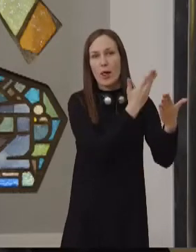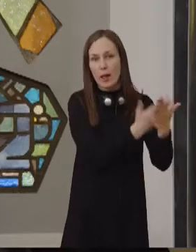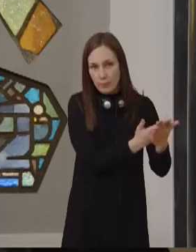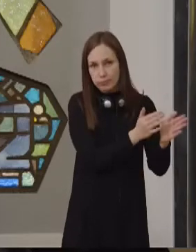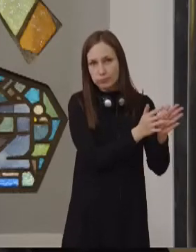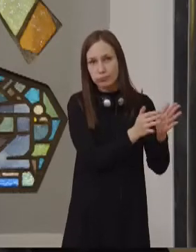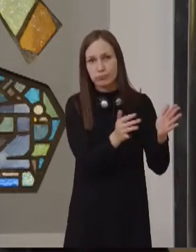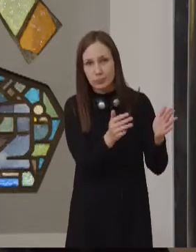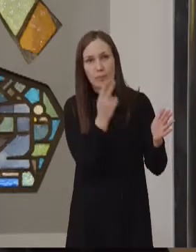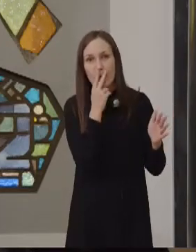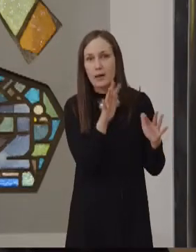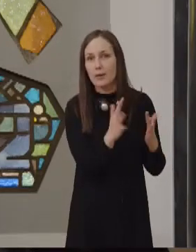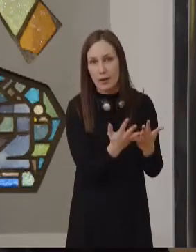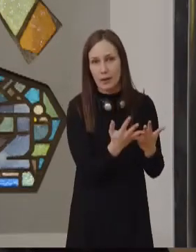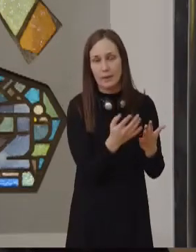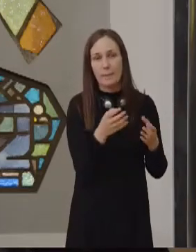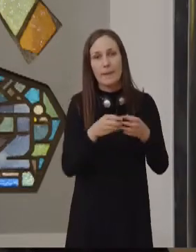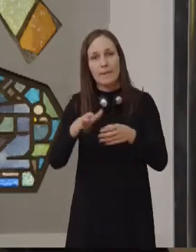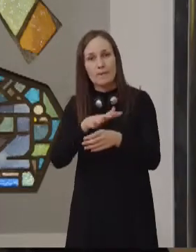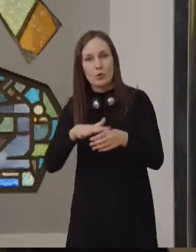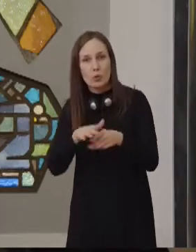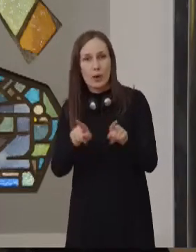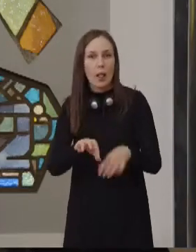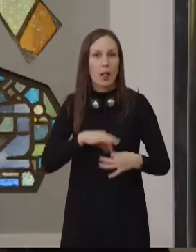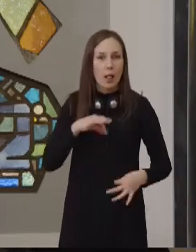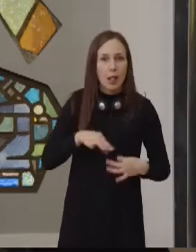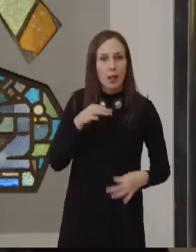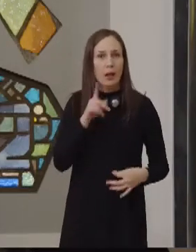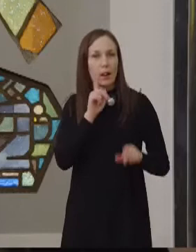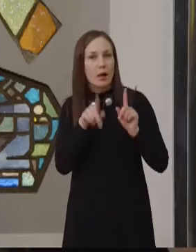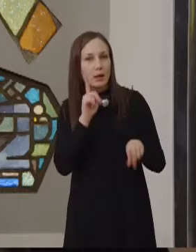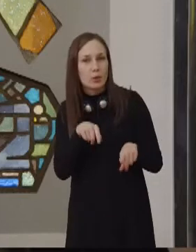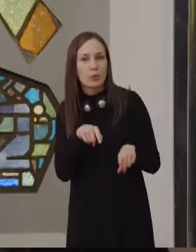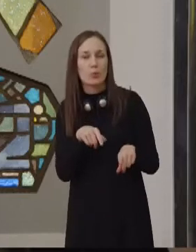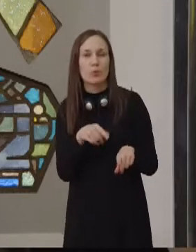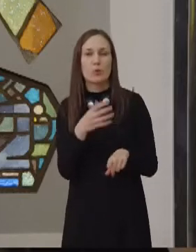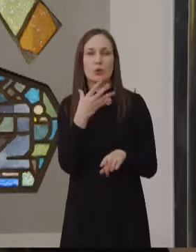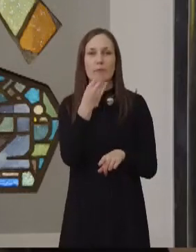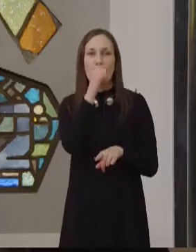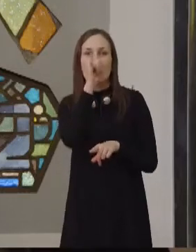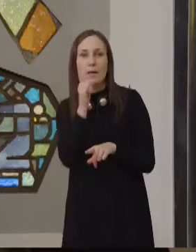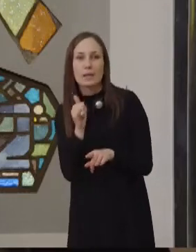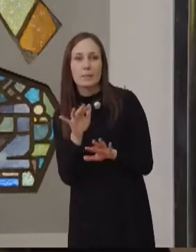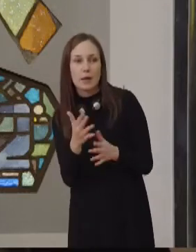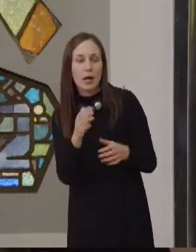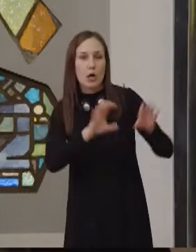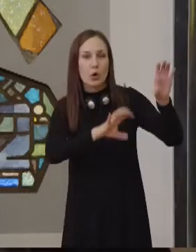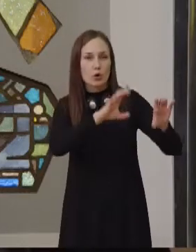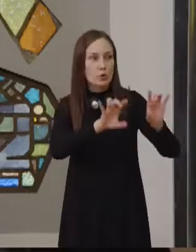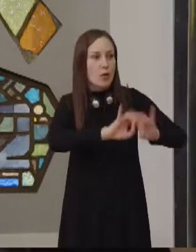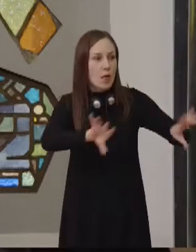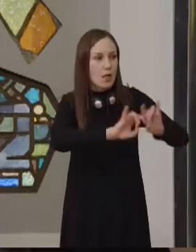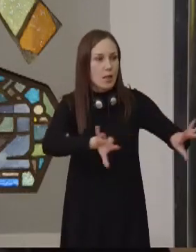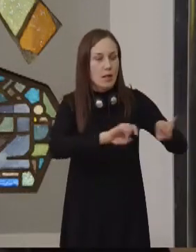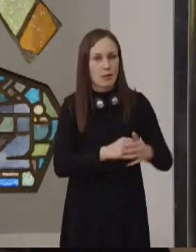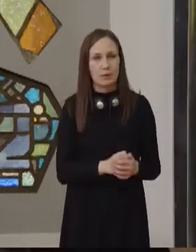from the presentation of the draft law on partnership, we have seen a certain hysteria